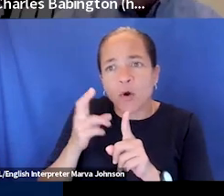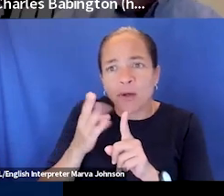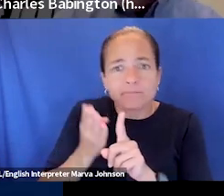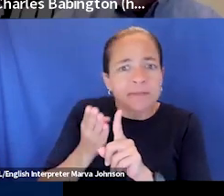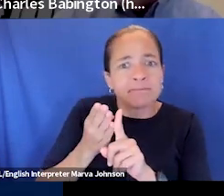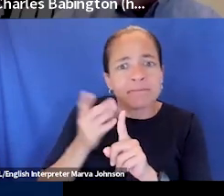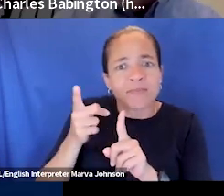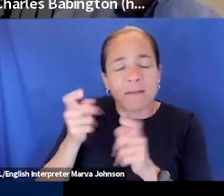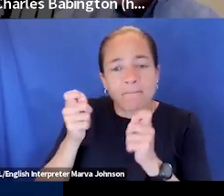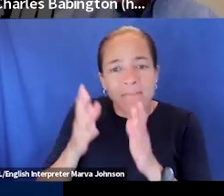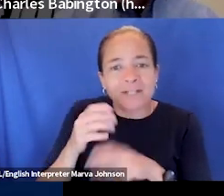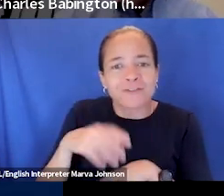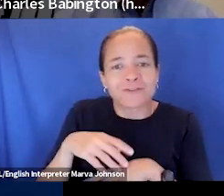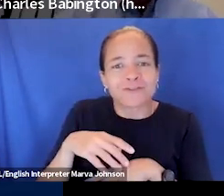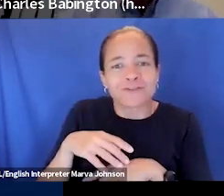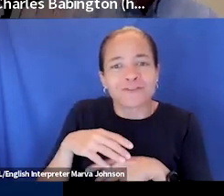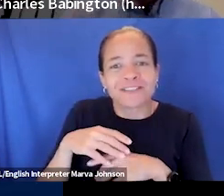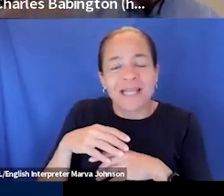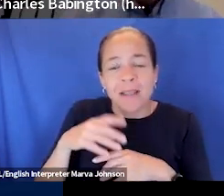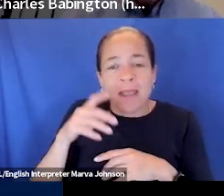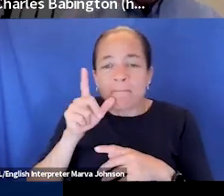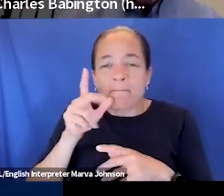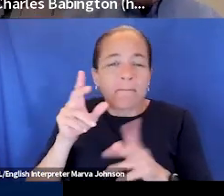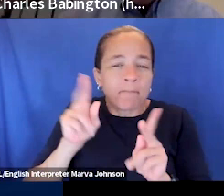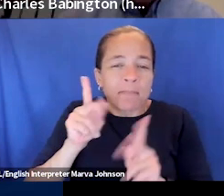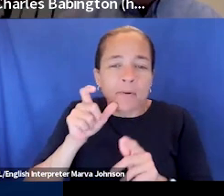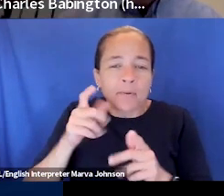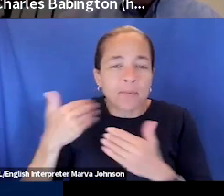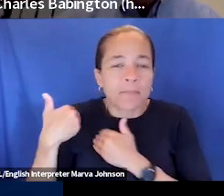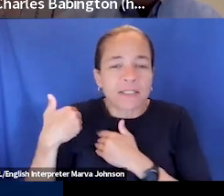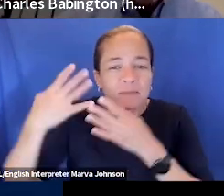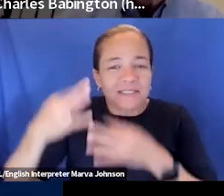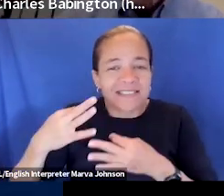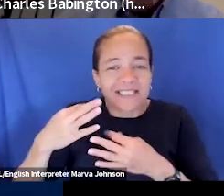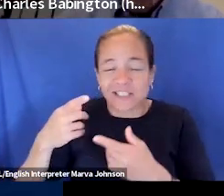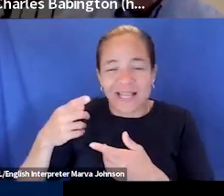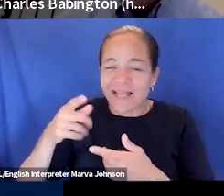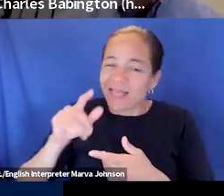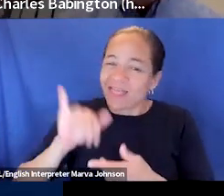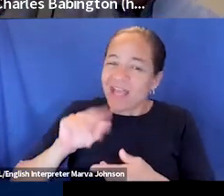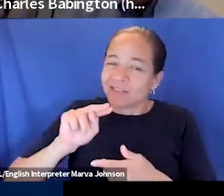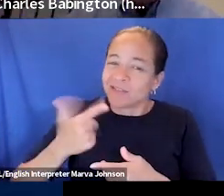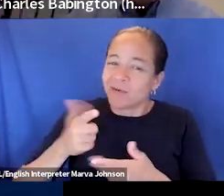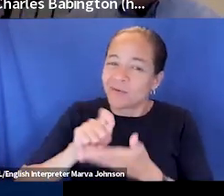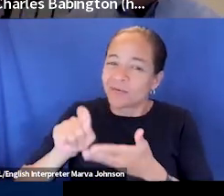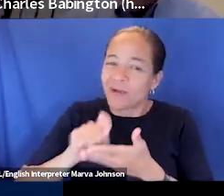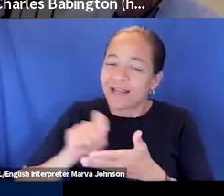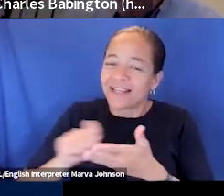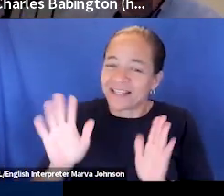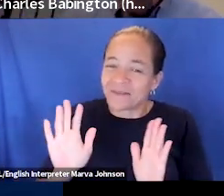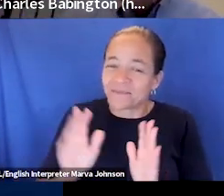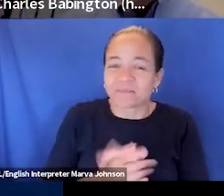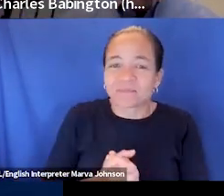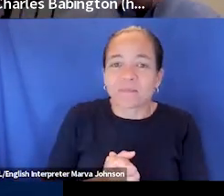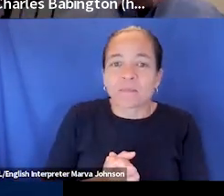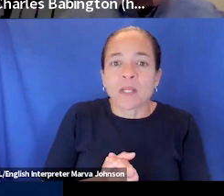better you are. And again, if they can show me that they write that way and they have a lot of readers, then, you know, I bet they don't.